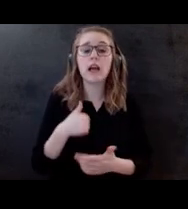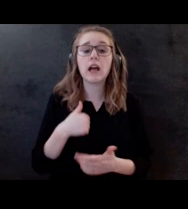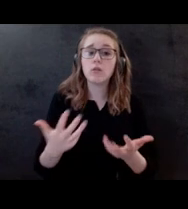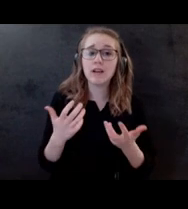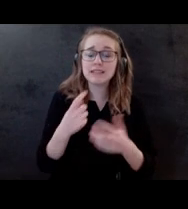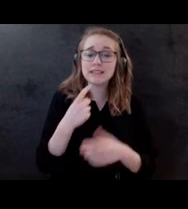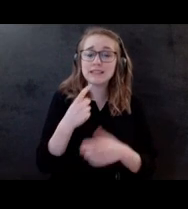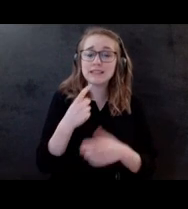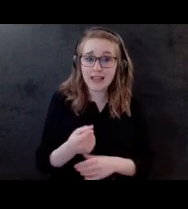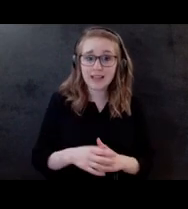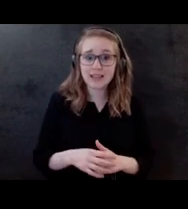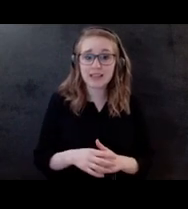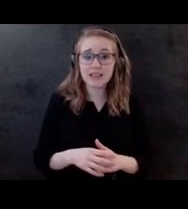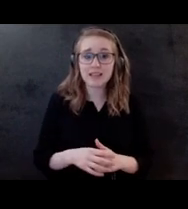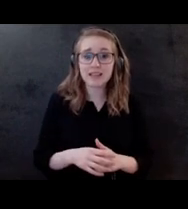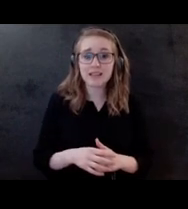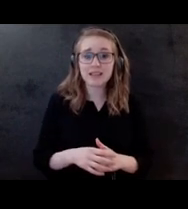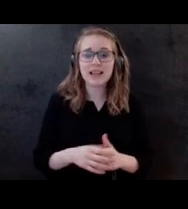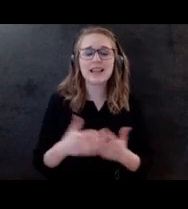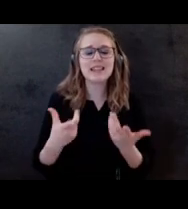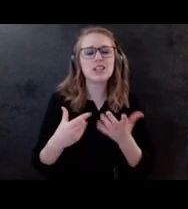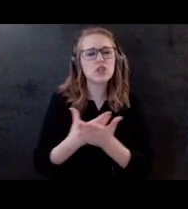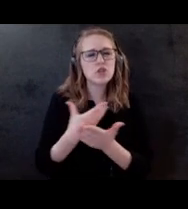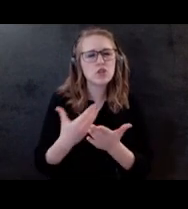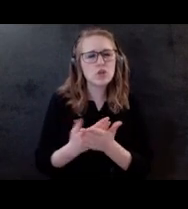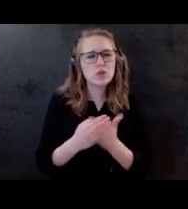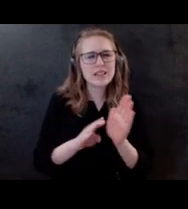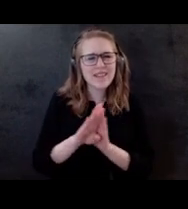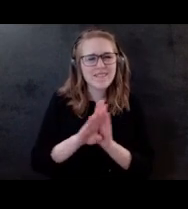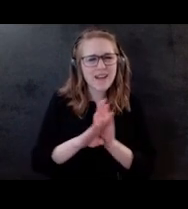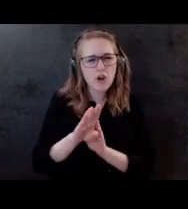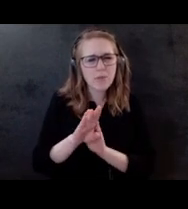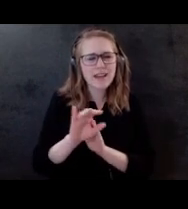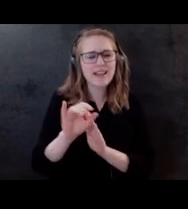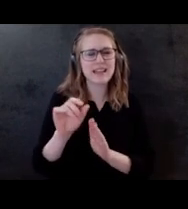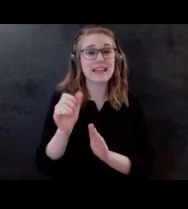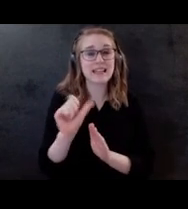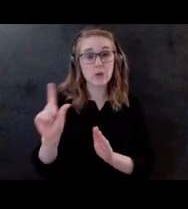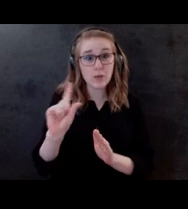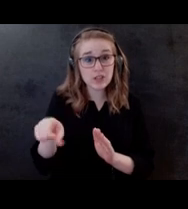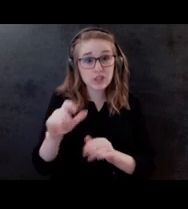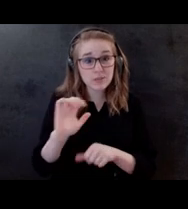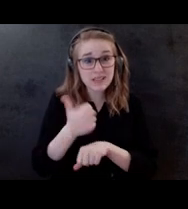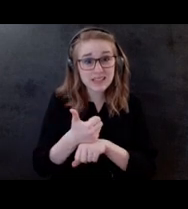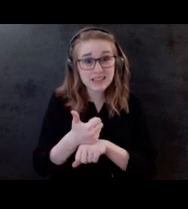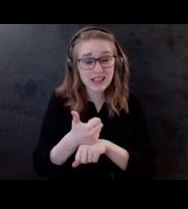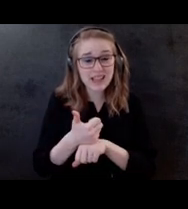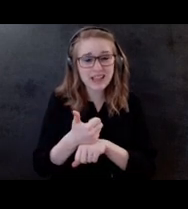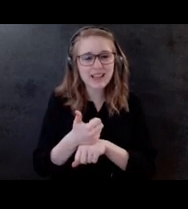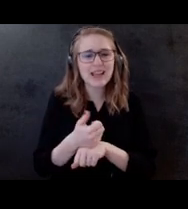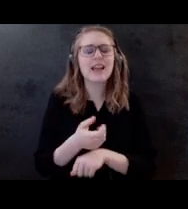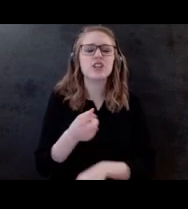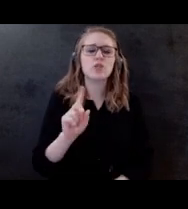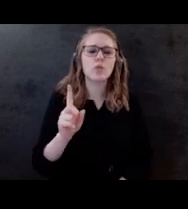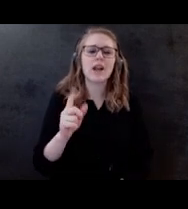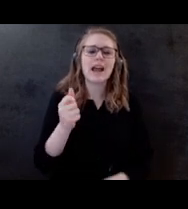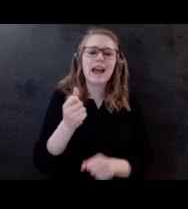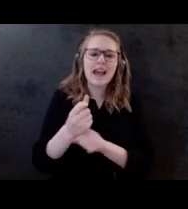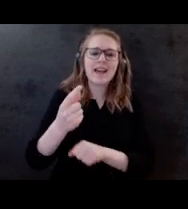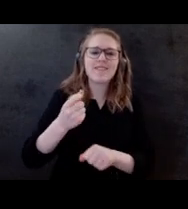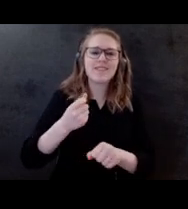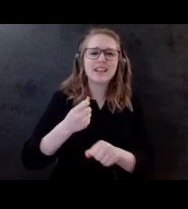the area where the new development supposed to be is the area where every year we